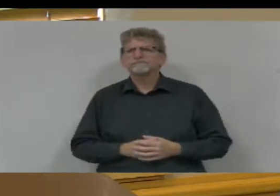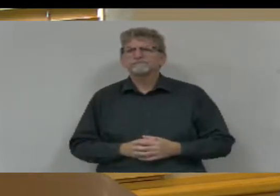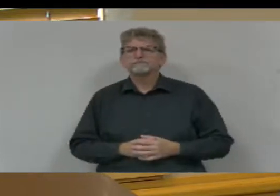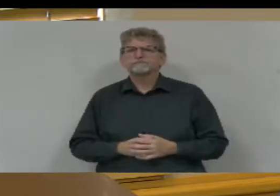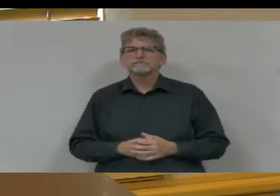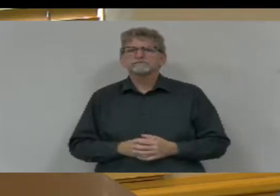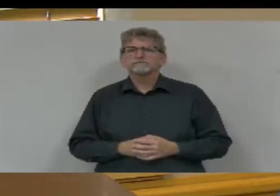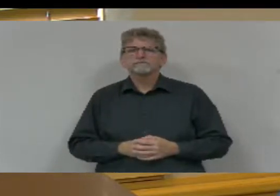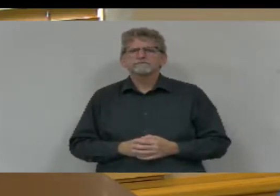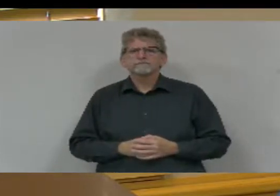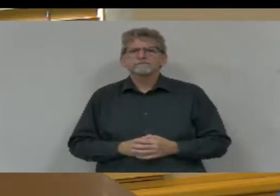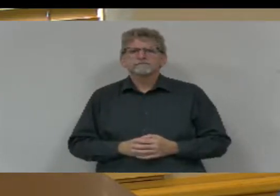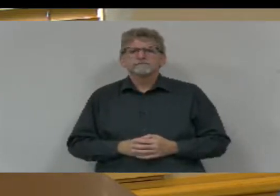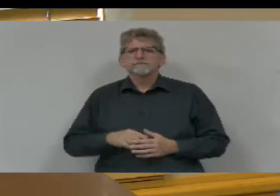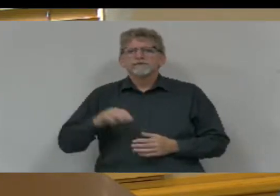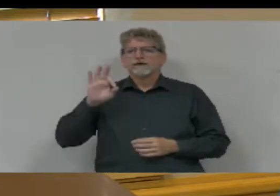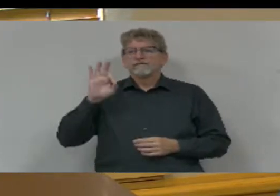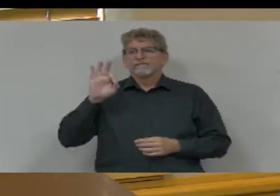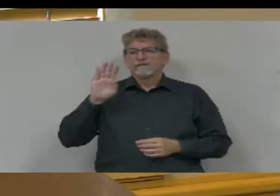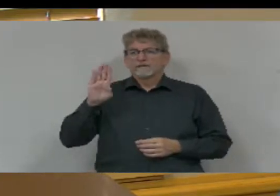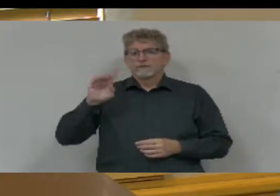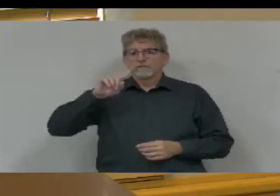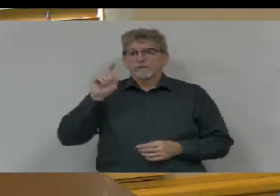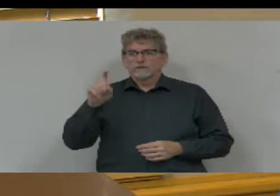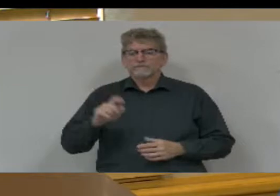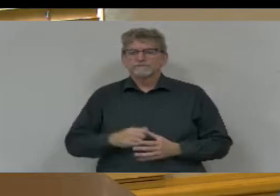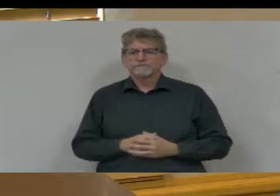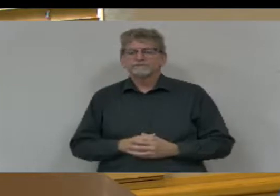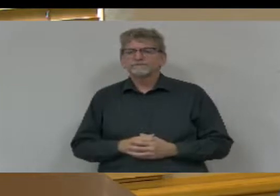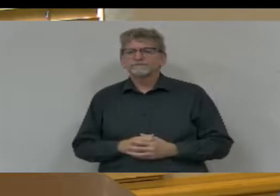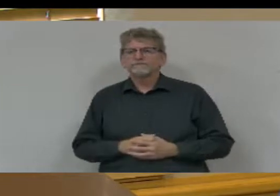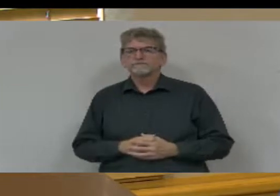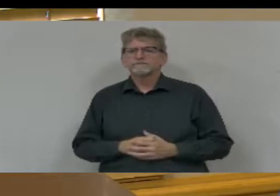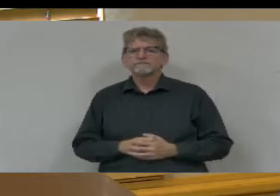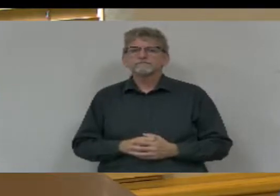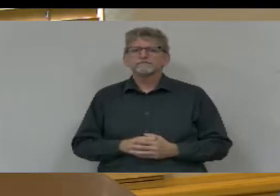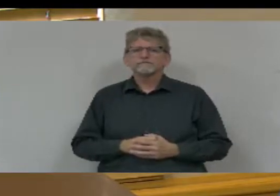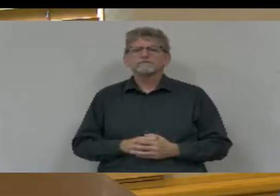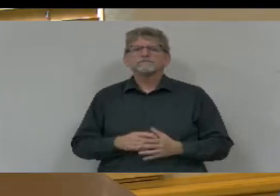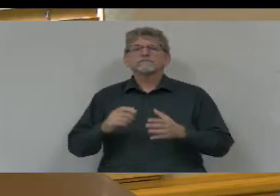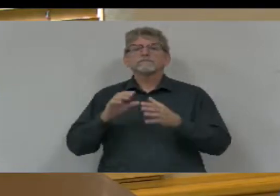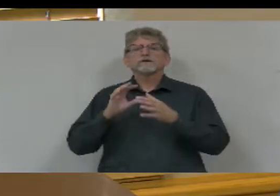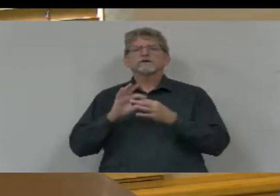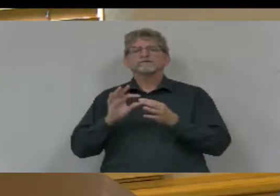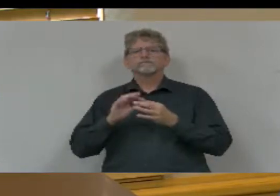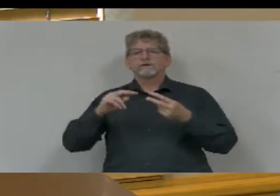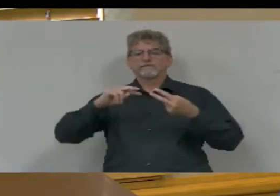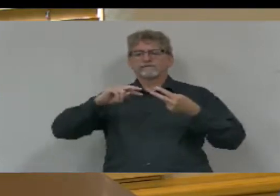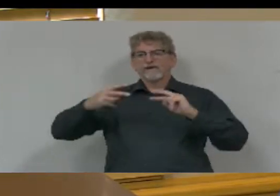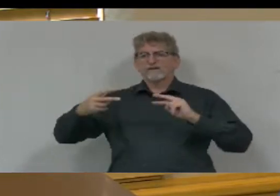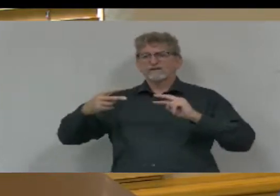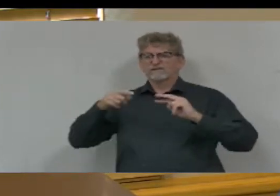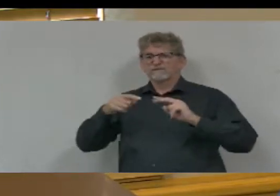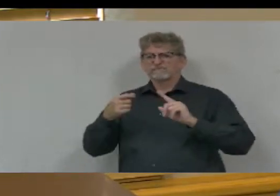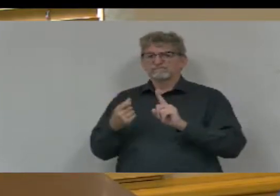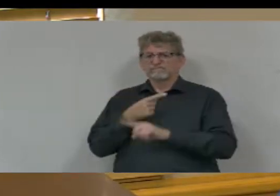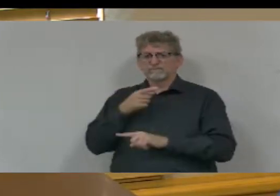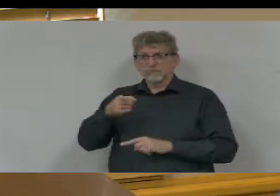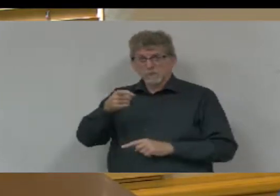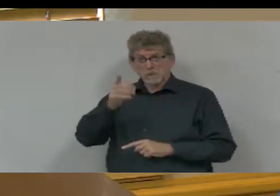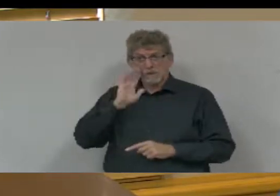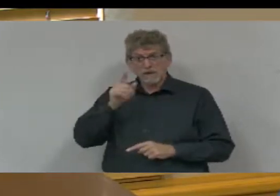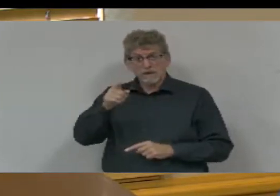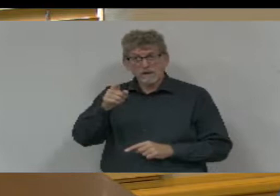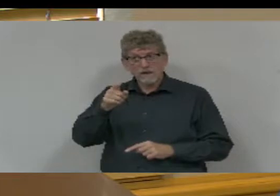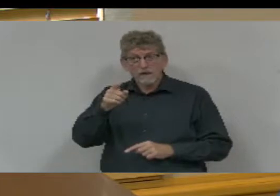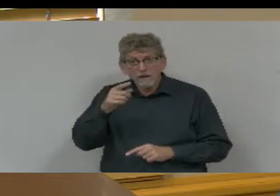Another question from Facebook Live. Given the presence of variant strains, are we going to see new restrictions